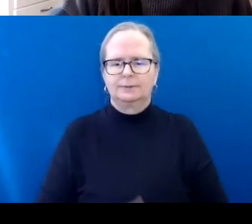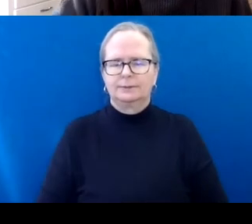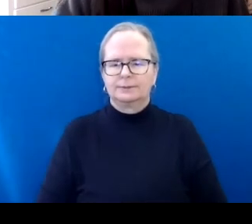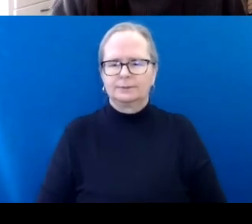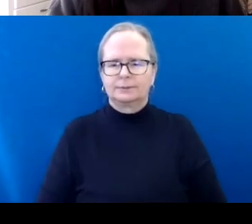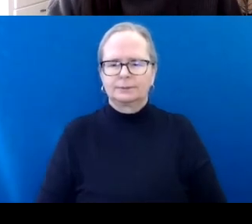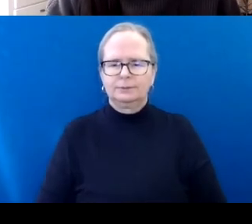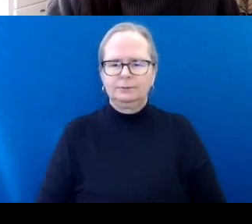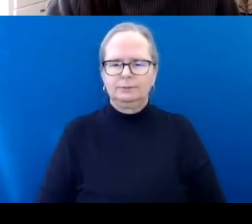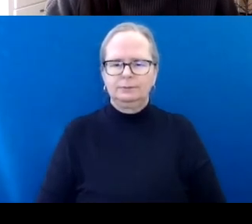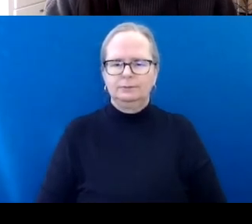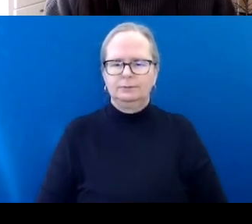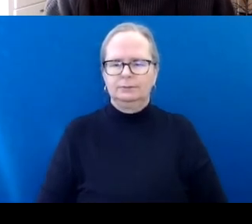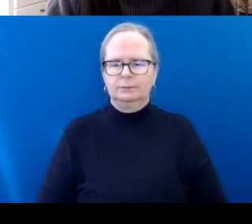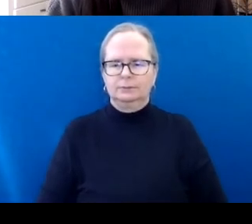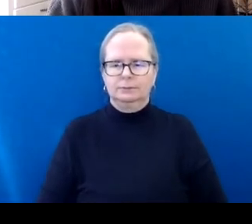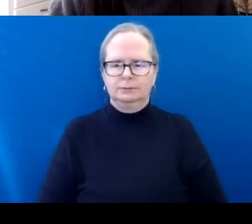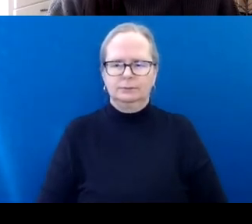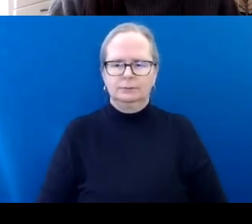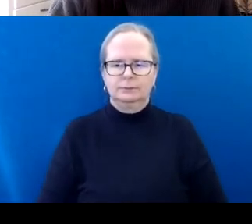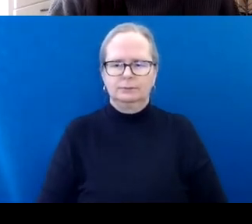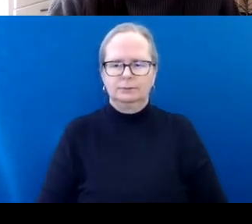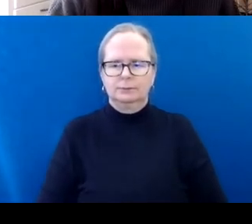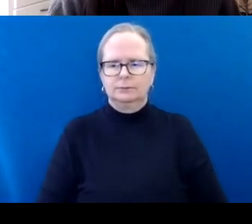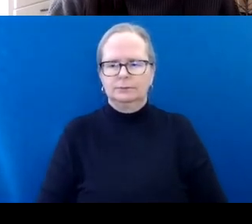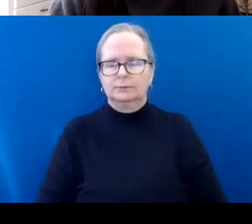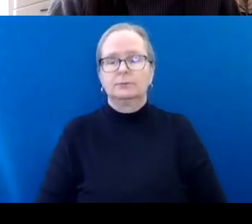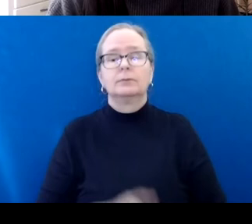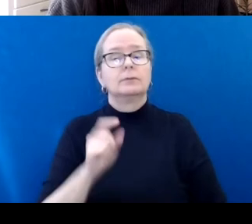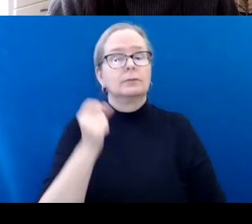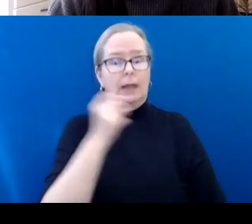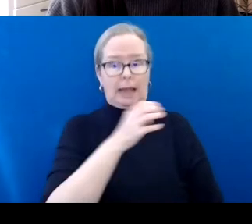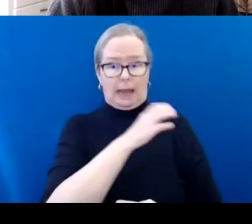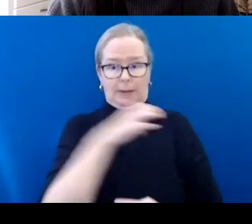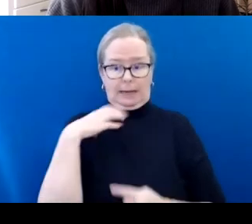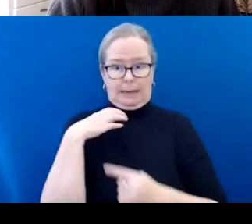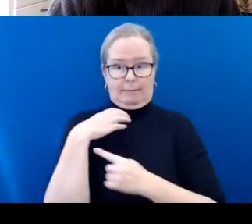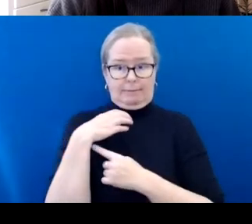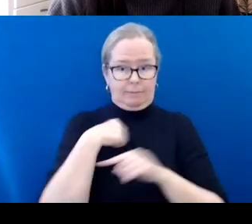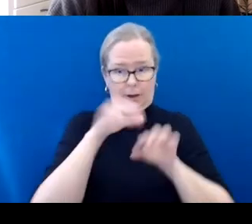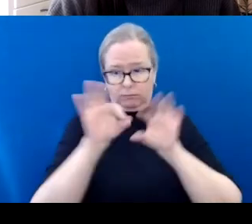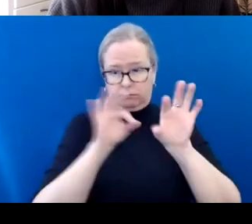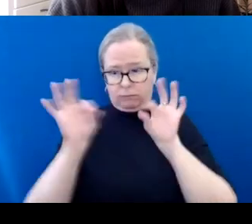A recommending committee of seven members will be created for the year to evaluate this program.